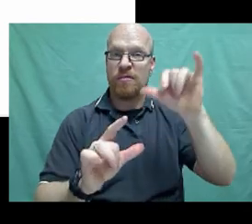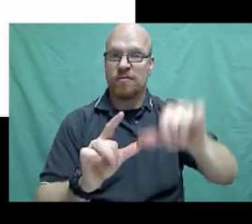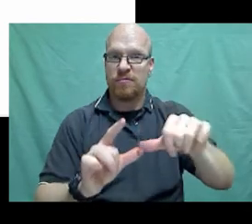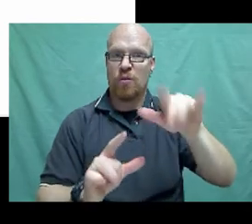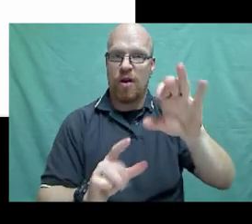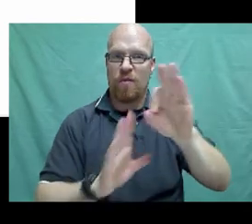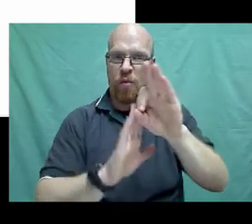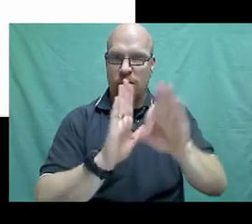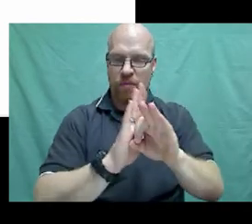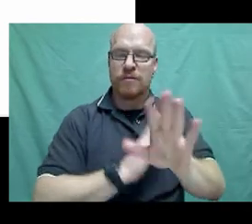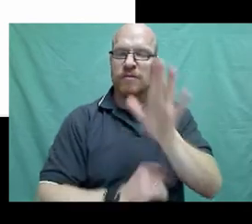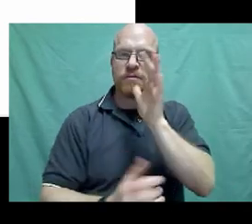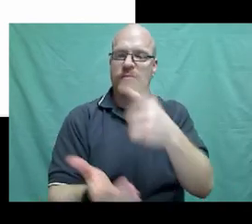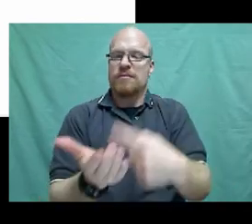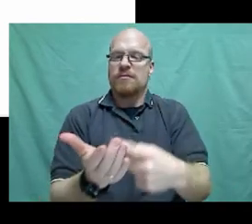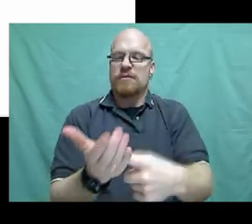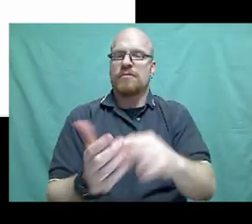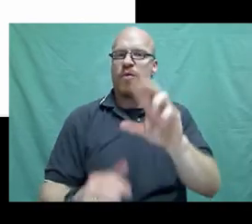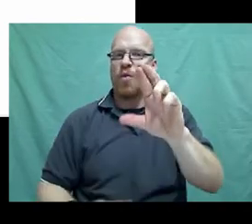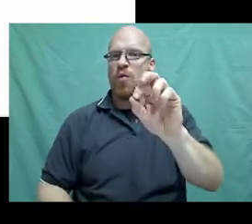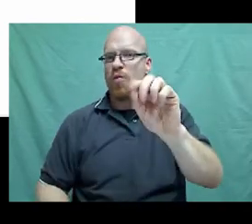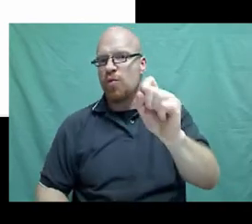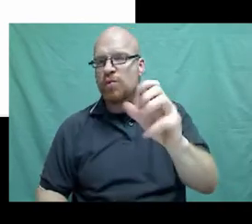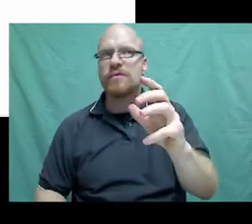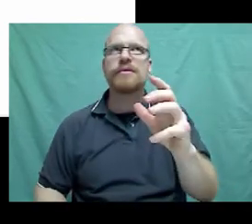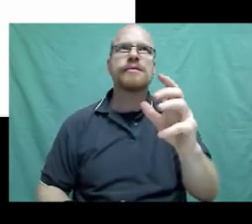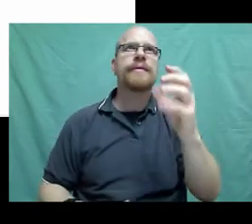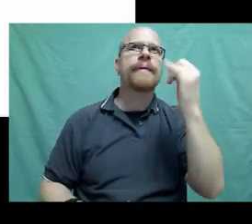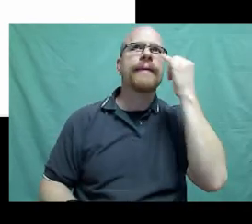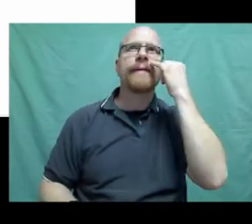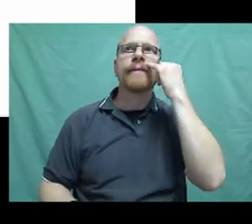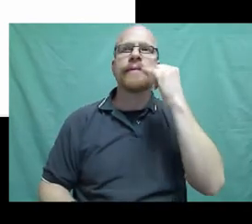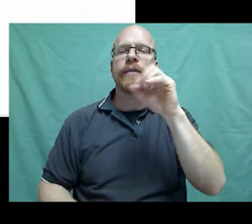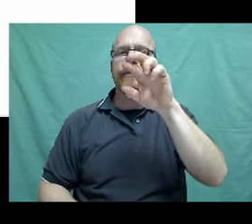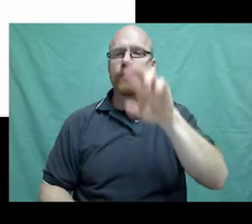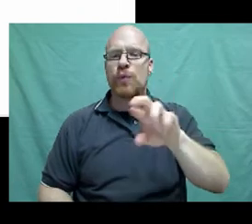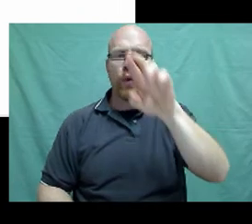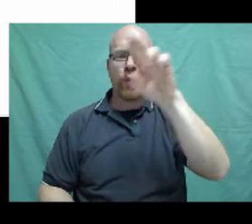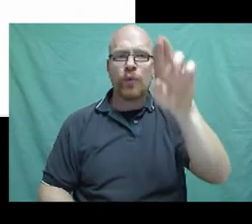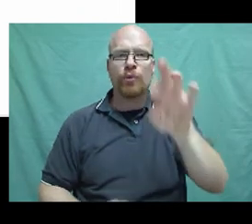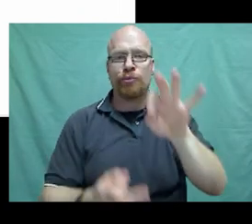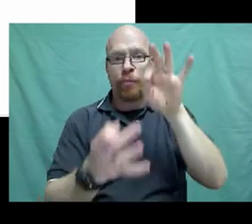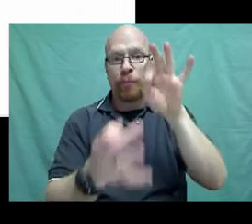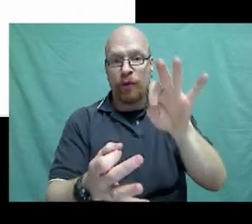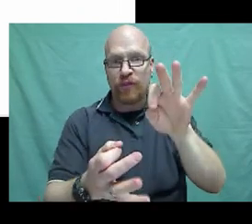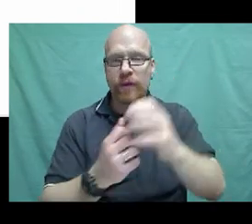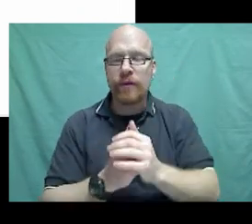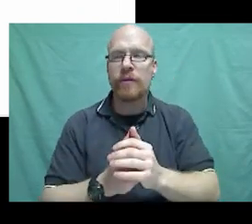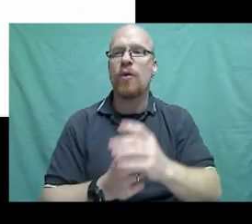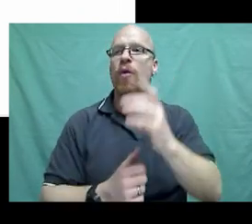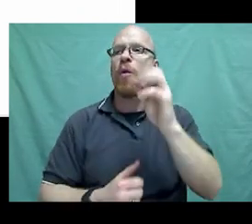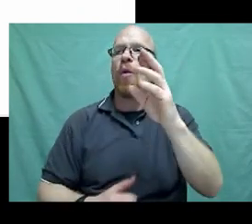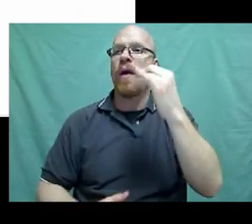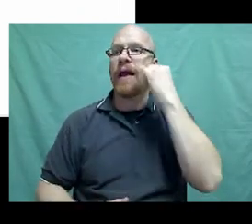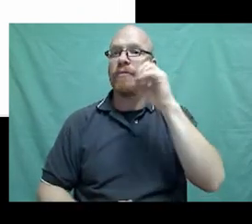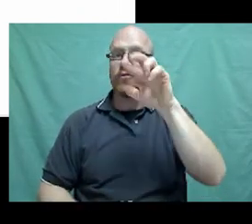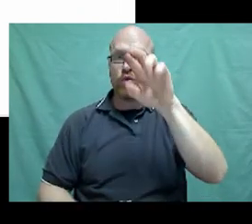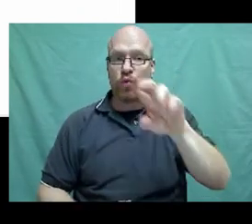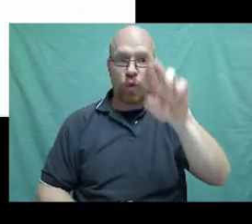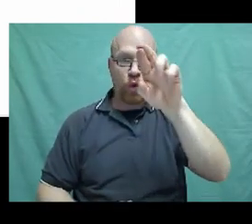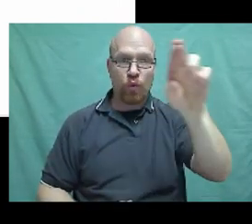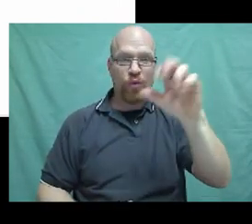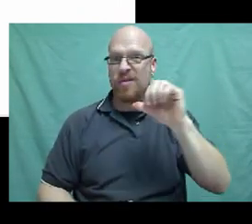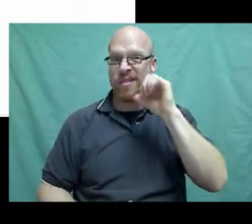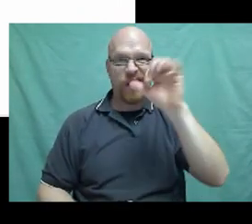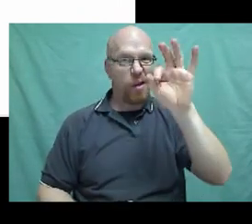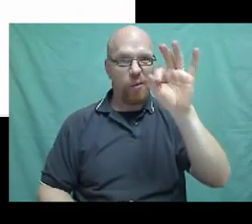In previous vlogs, we talked about the formula, we talked about different solutions and roots, and if we had a perfect square within our answer